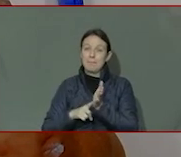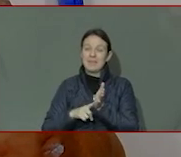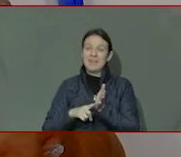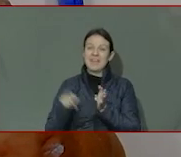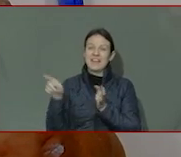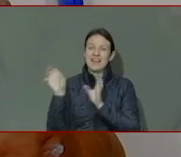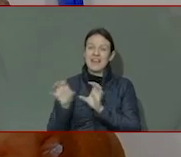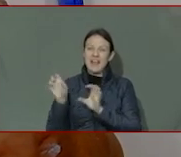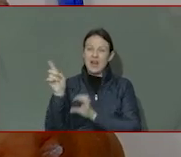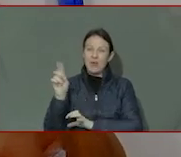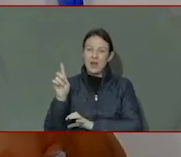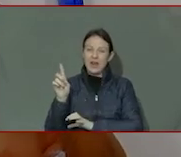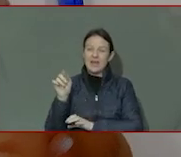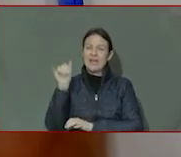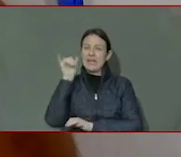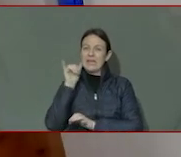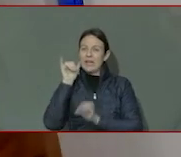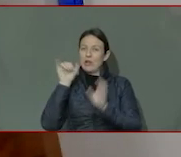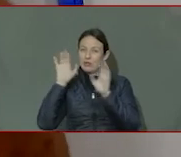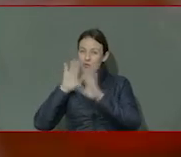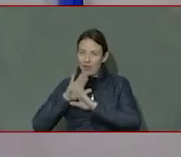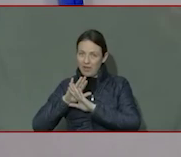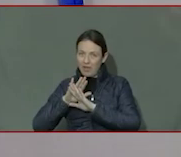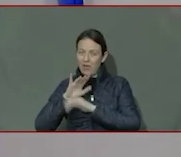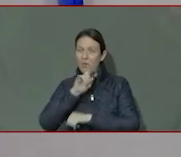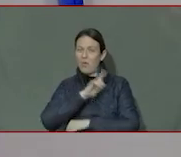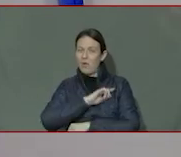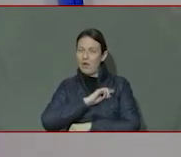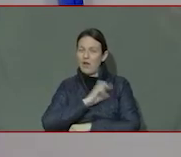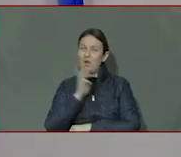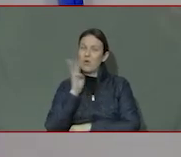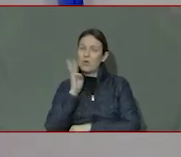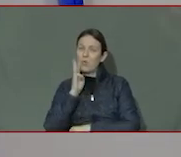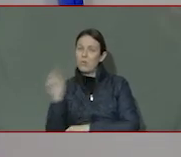Yellow. Yes, because the water has rather been what?